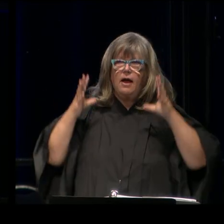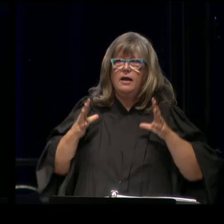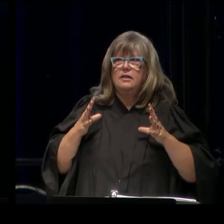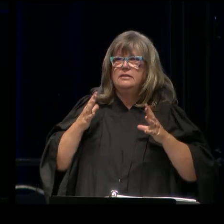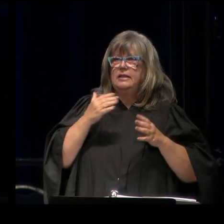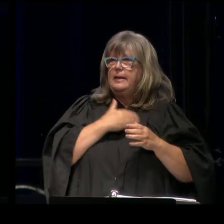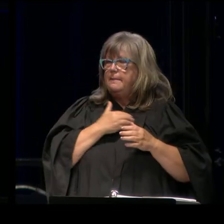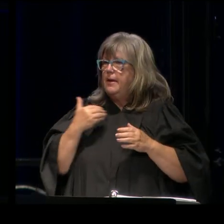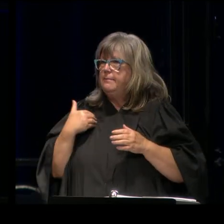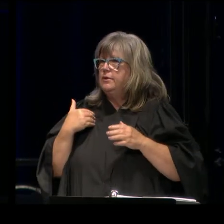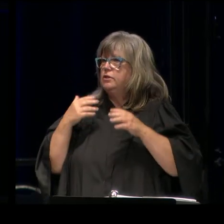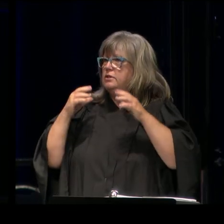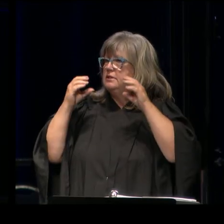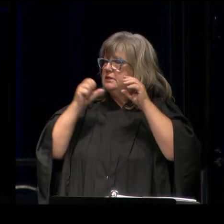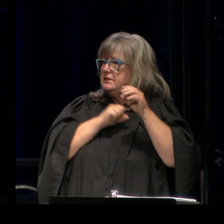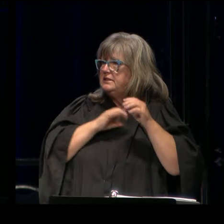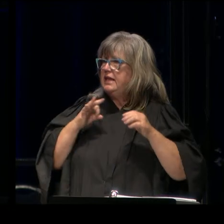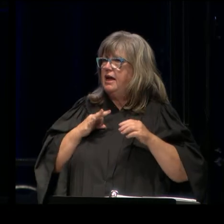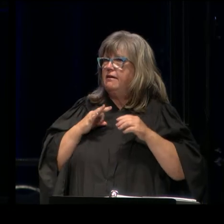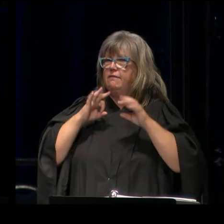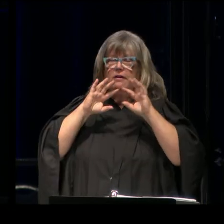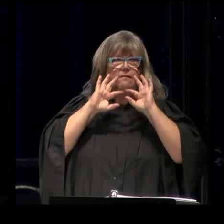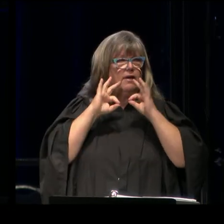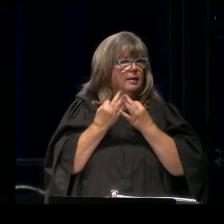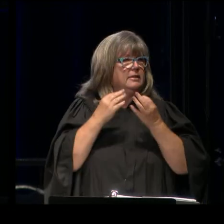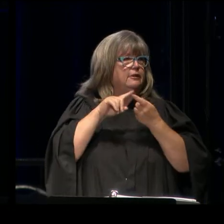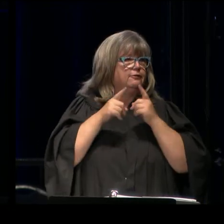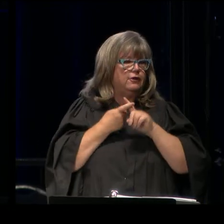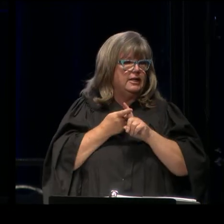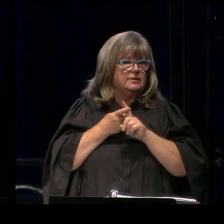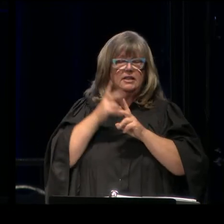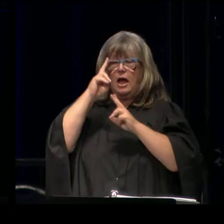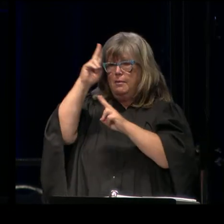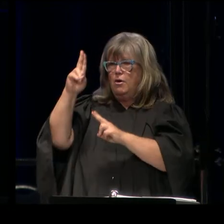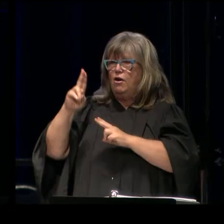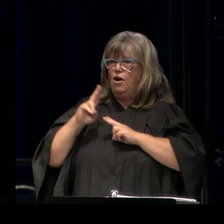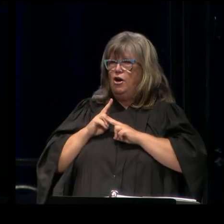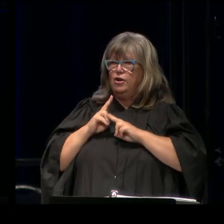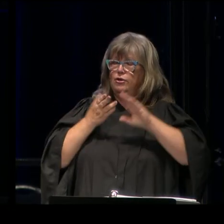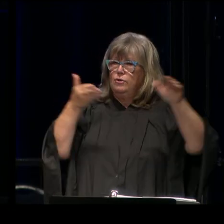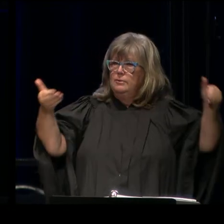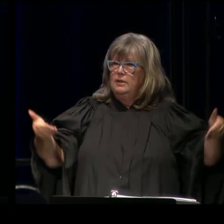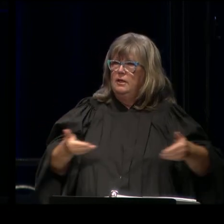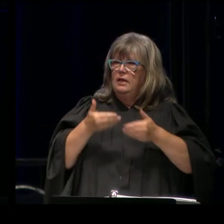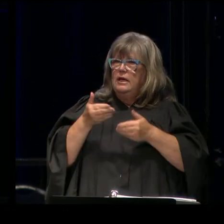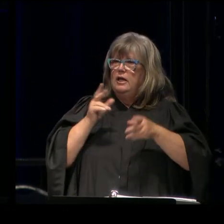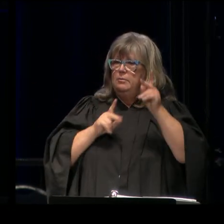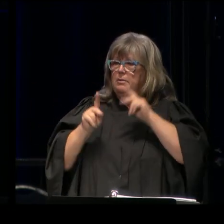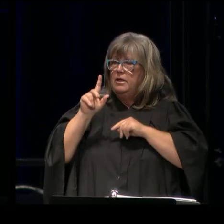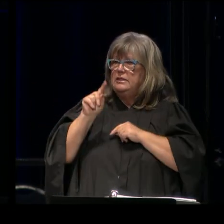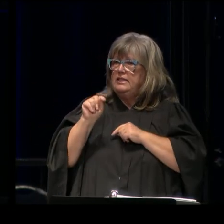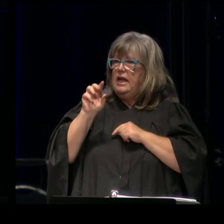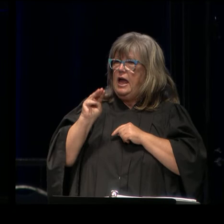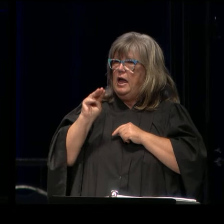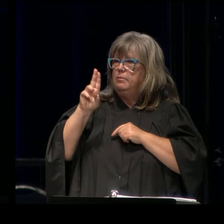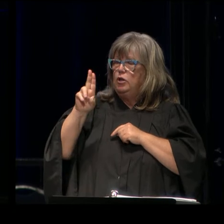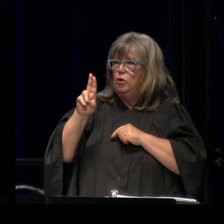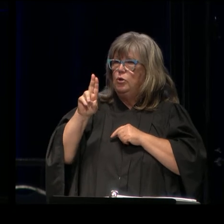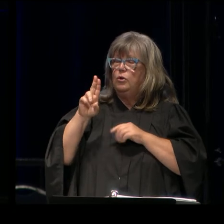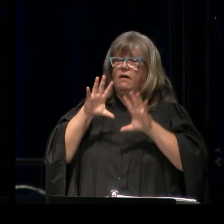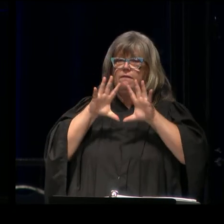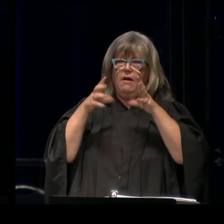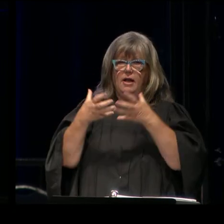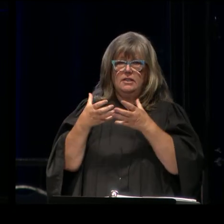of the graduands, I have the honor and pleasure to present graduands from Toronto Metropolitan University's Faculty of